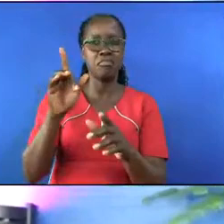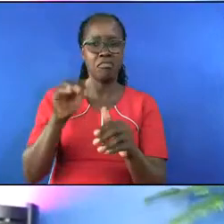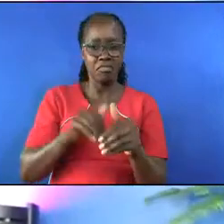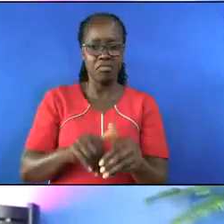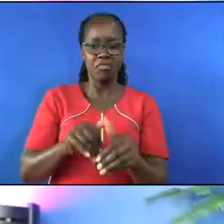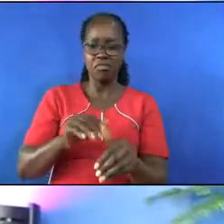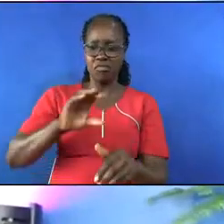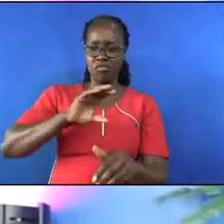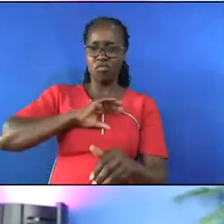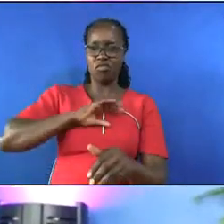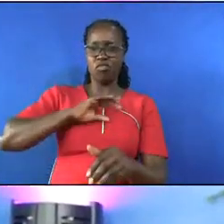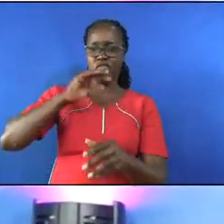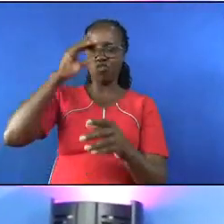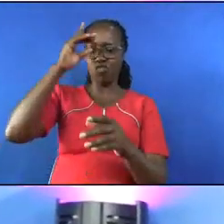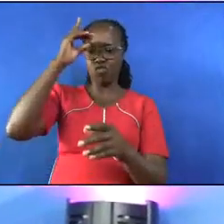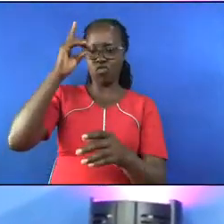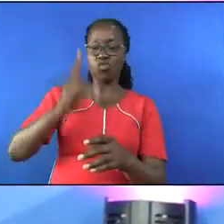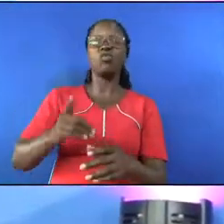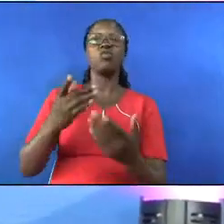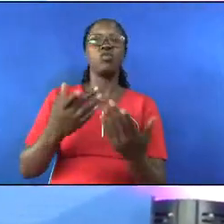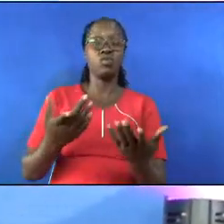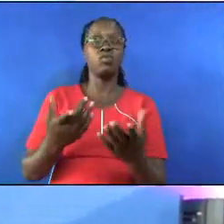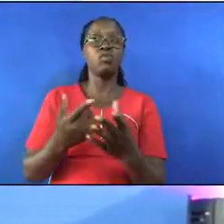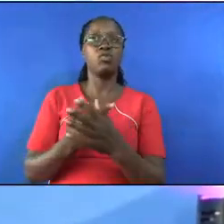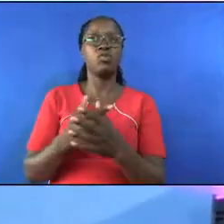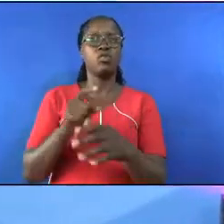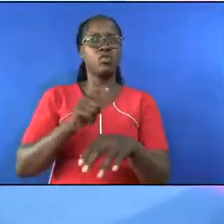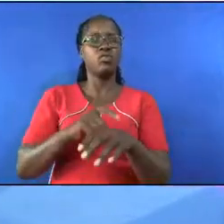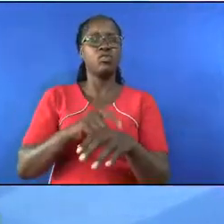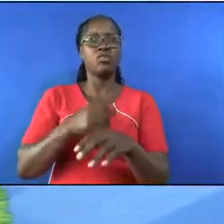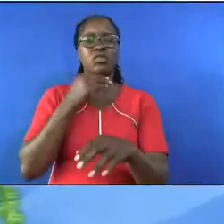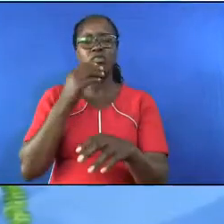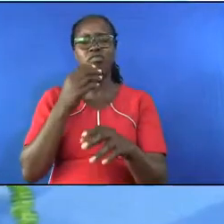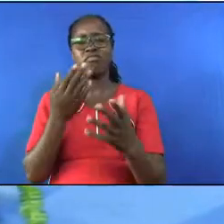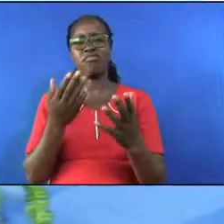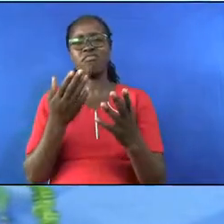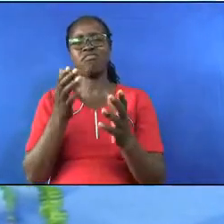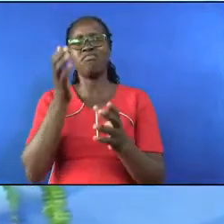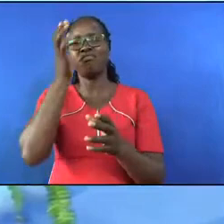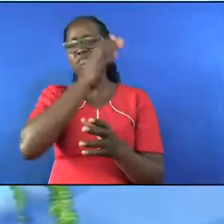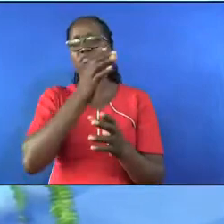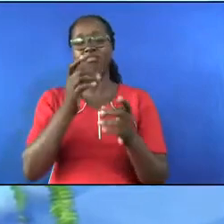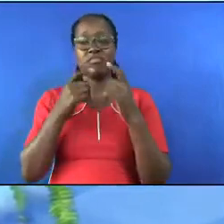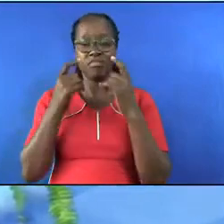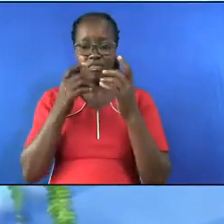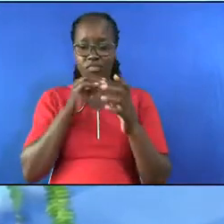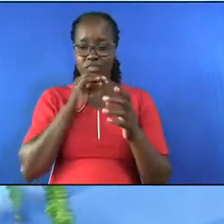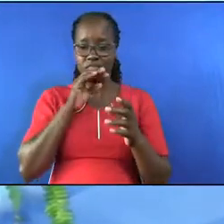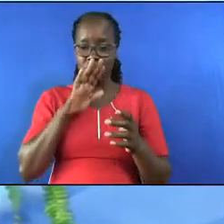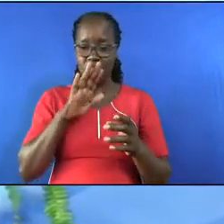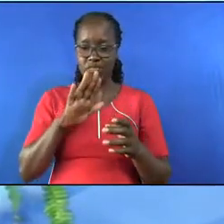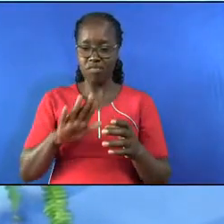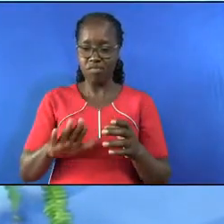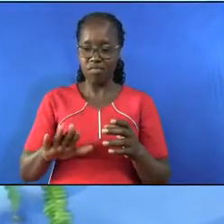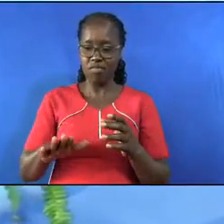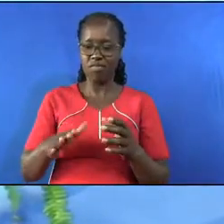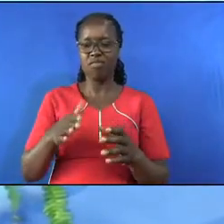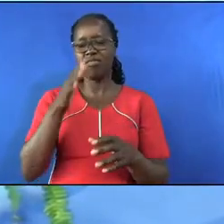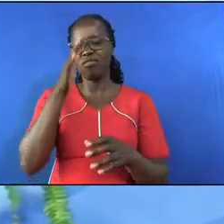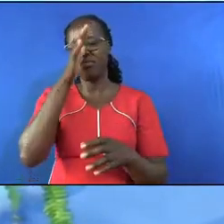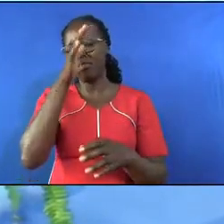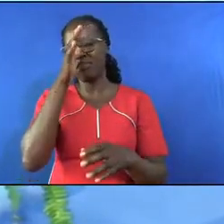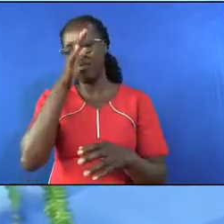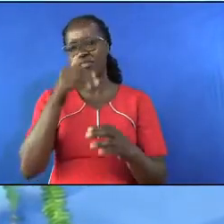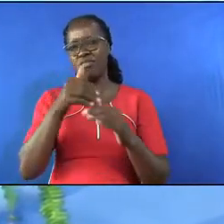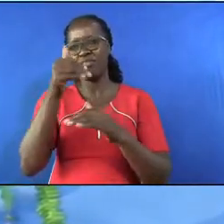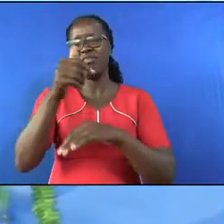own judgment. The fond father overlooked the faults and sins of his sons in their childhood, flattering himself